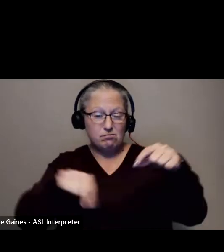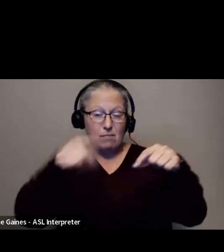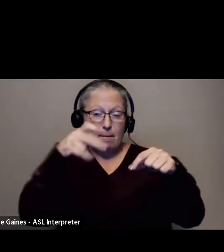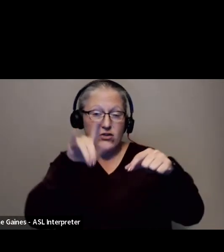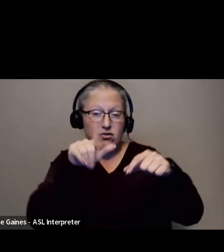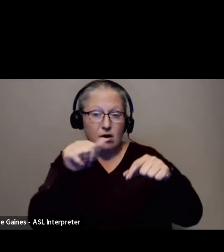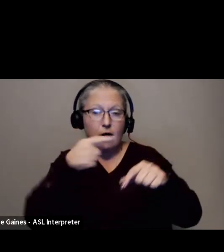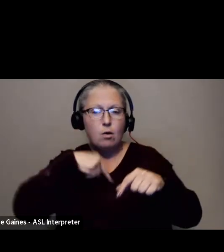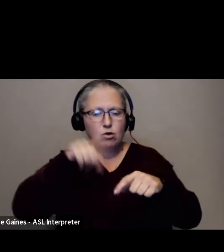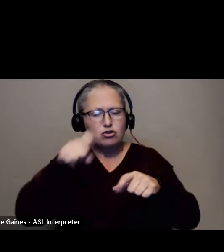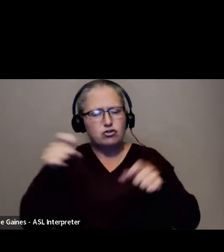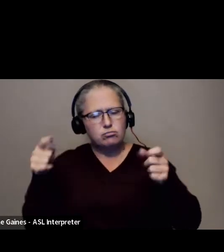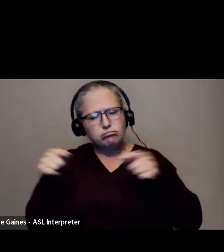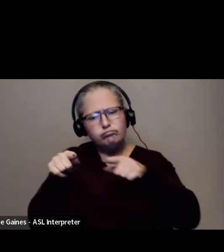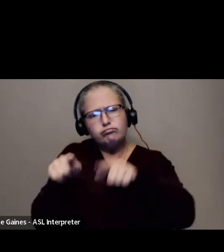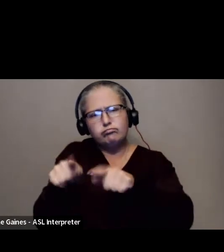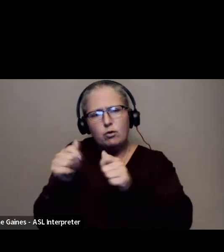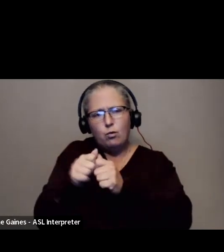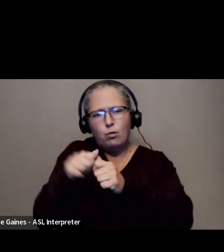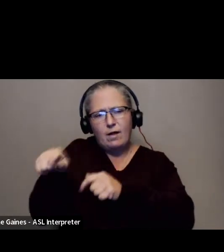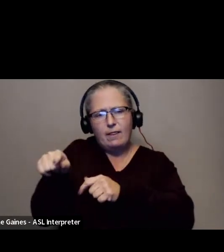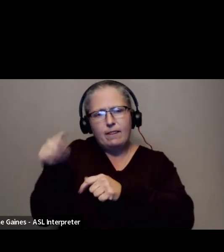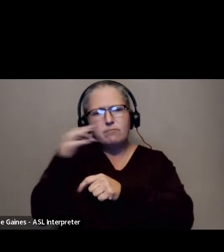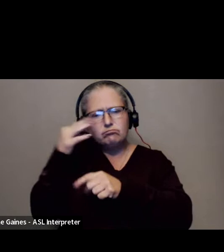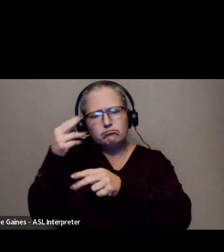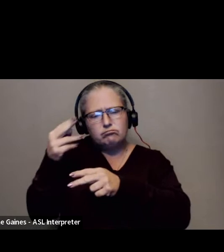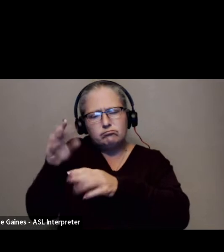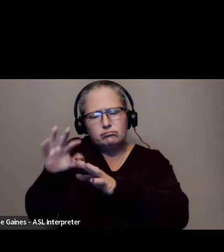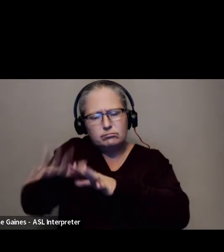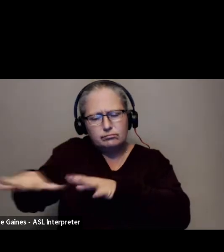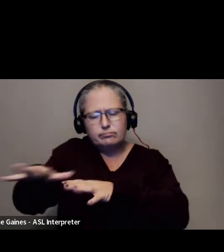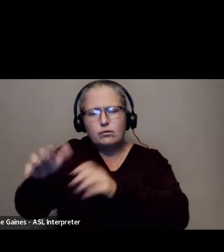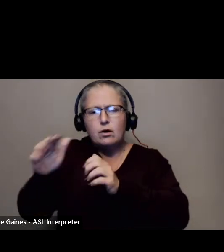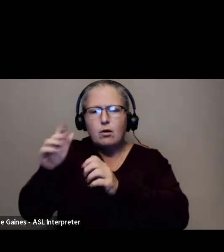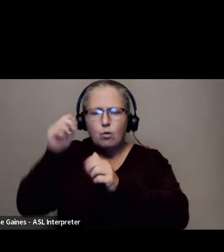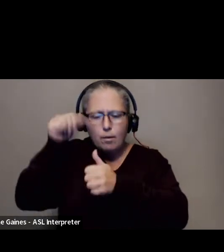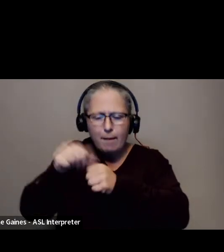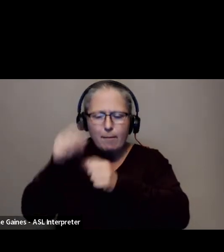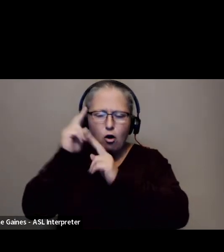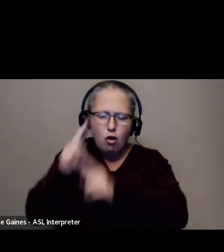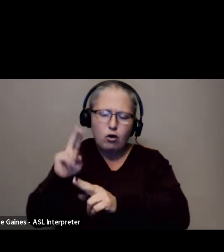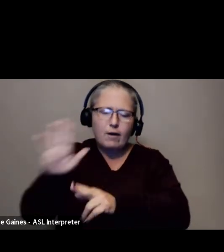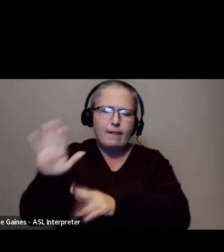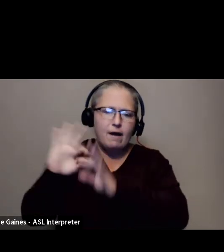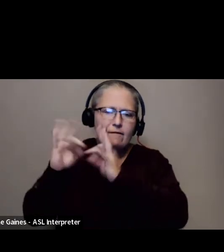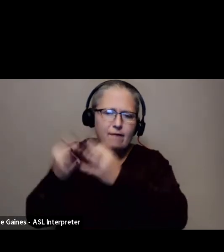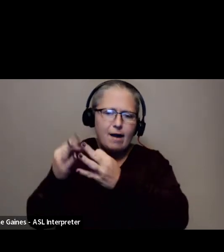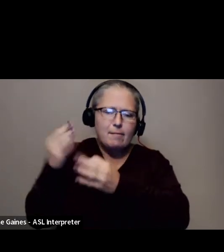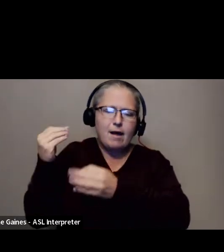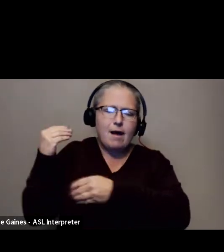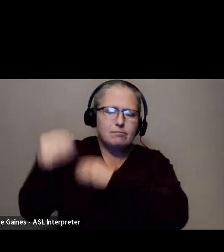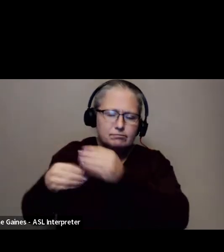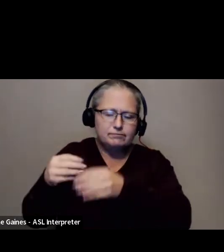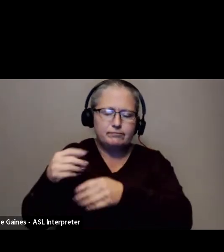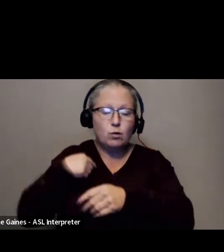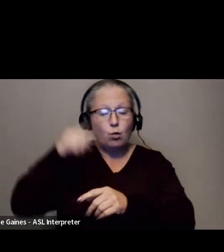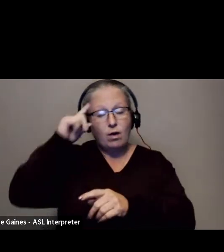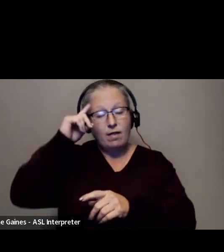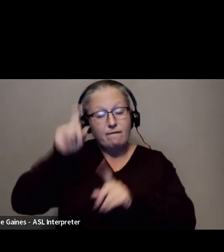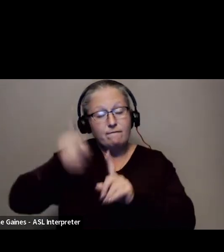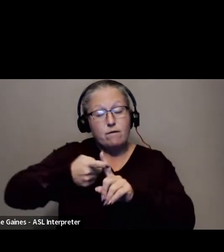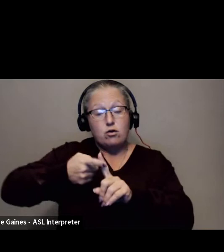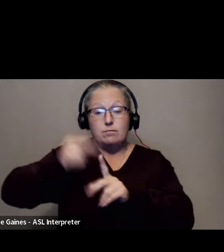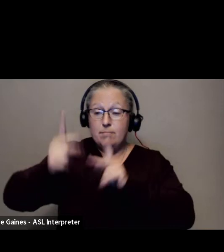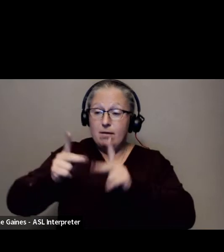alongside the Ramaytush, remembering and honoring their ancestors and relatives. We thank the first people, the